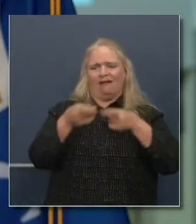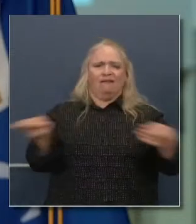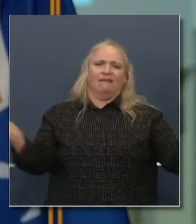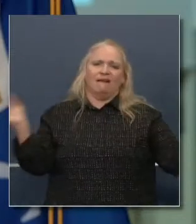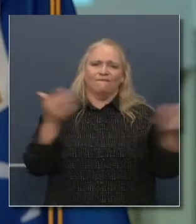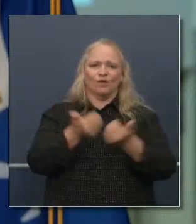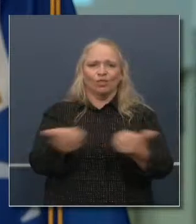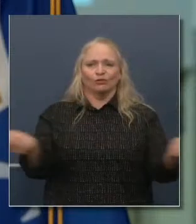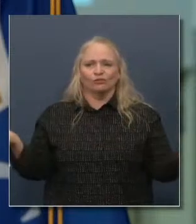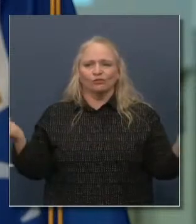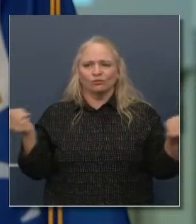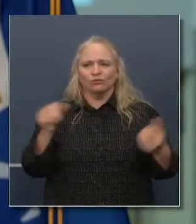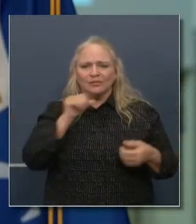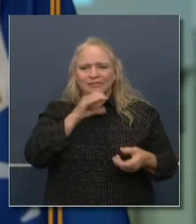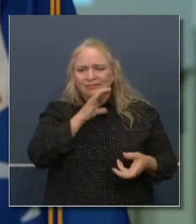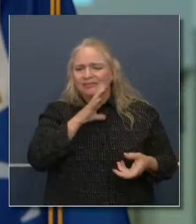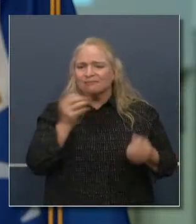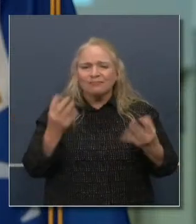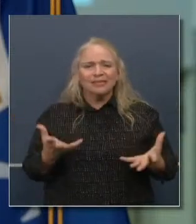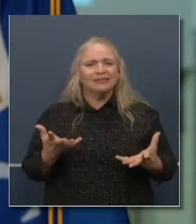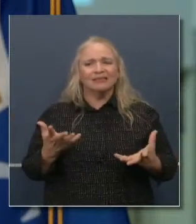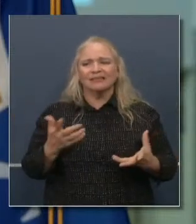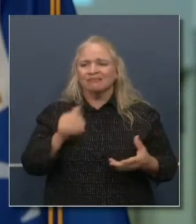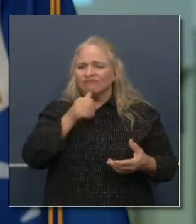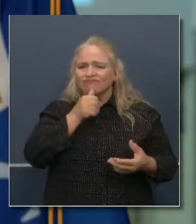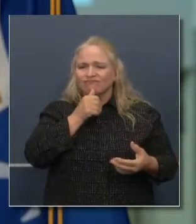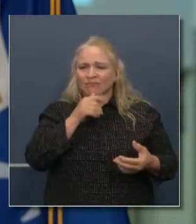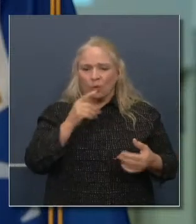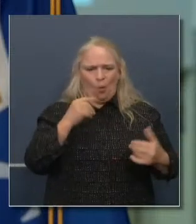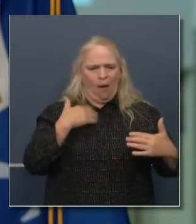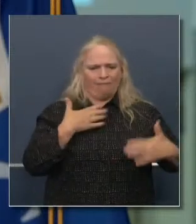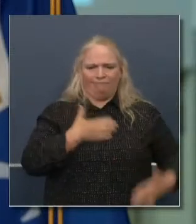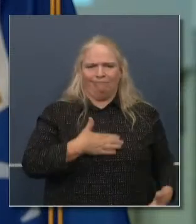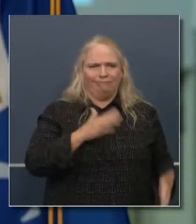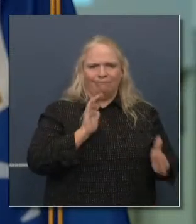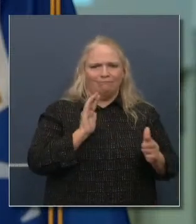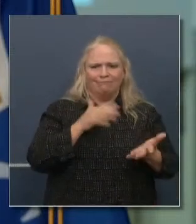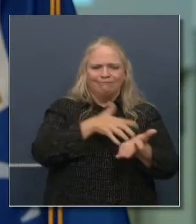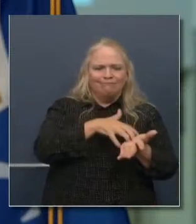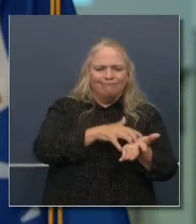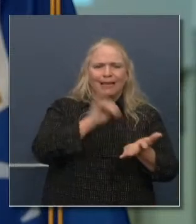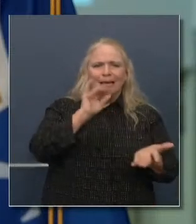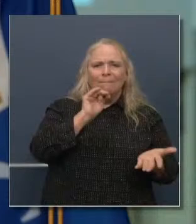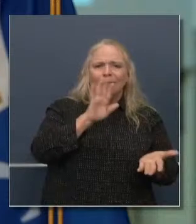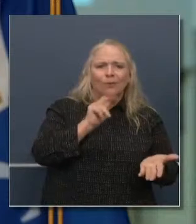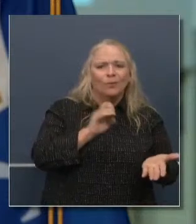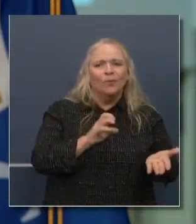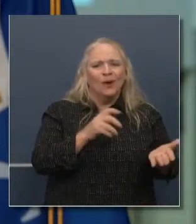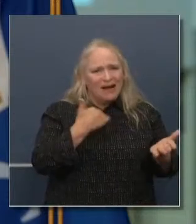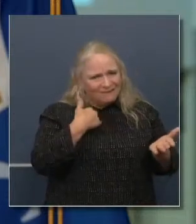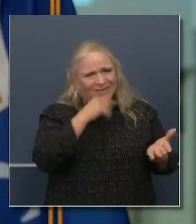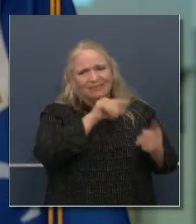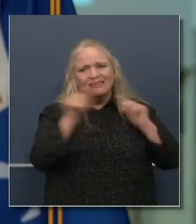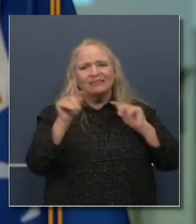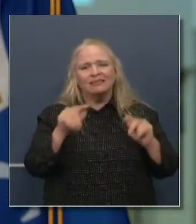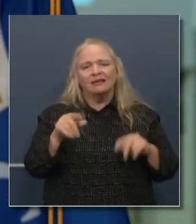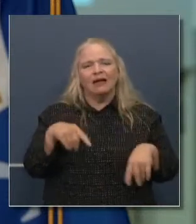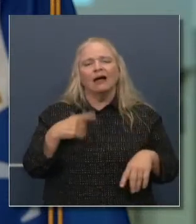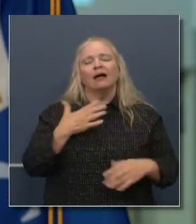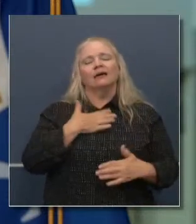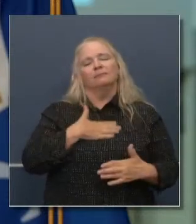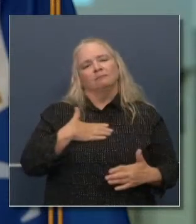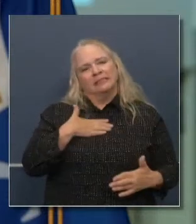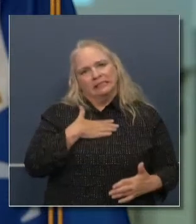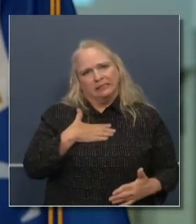for those that have immunity systems and are compromised in that respect, please take seriously the fact